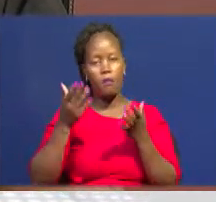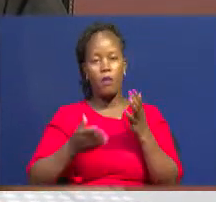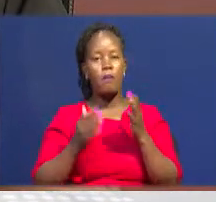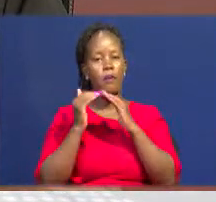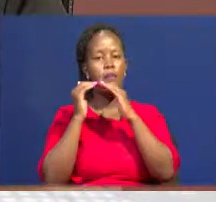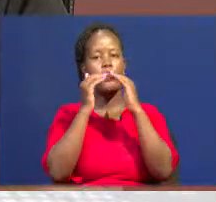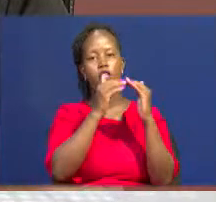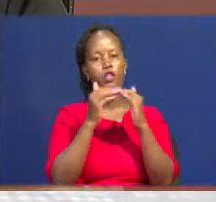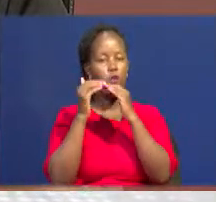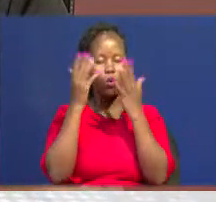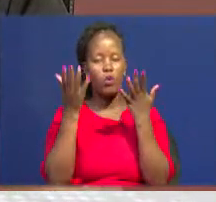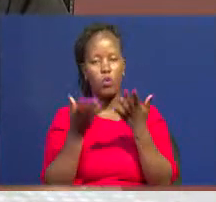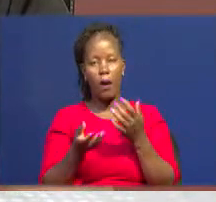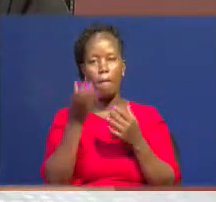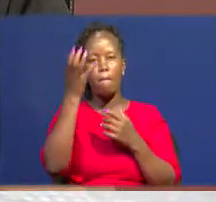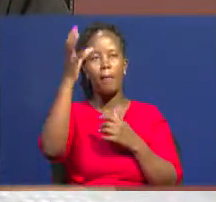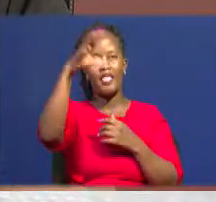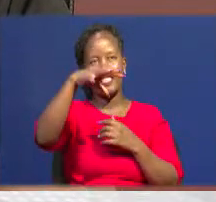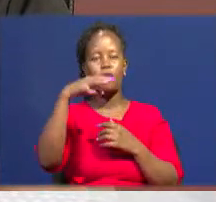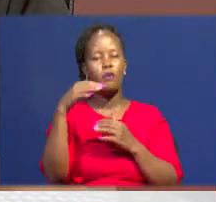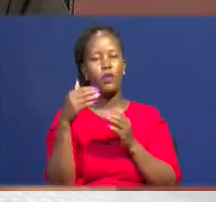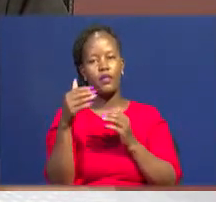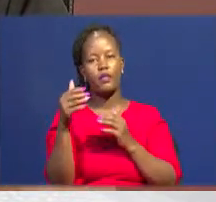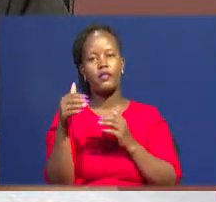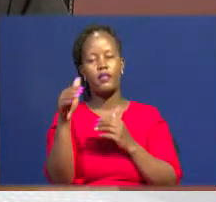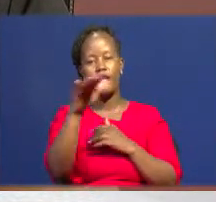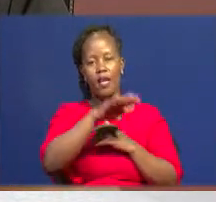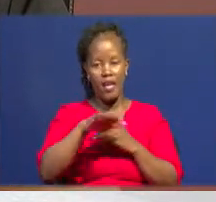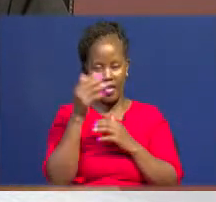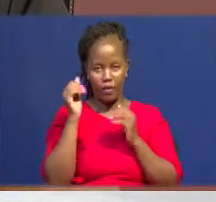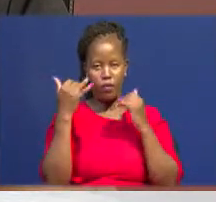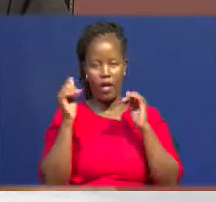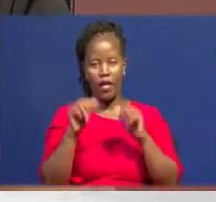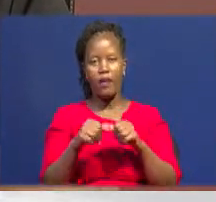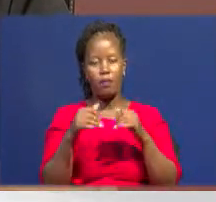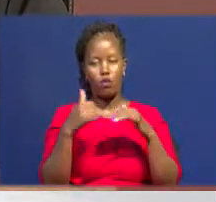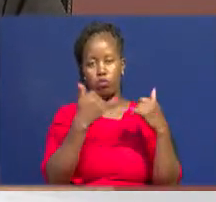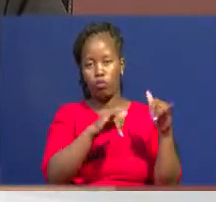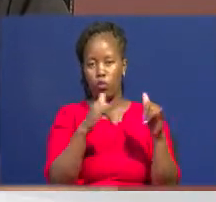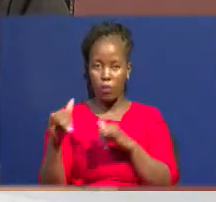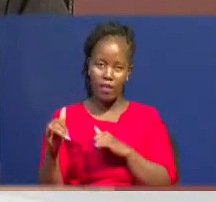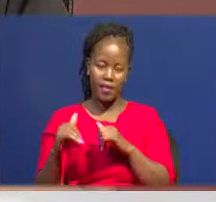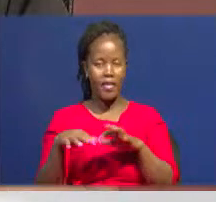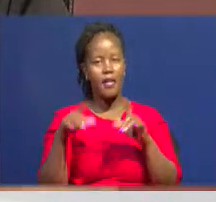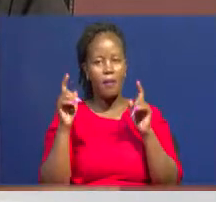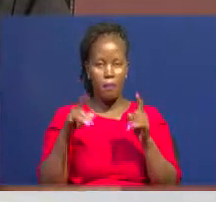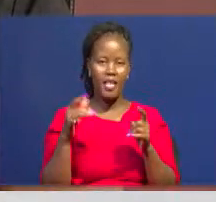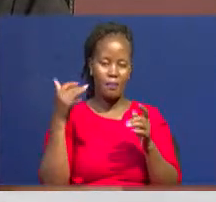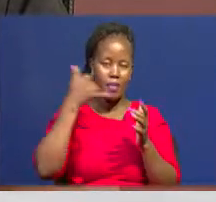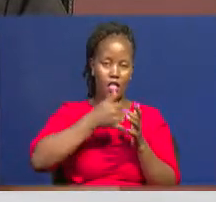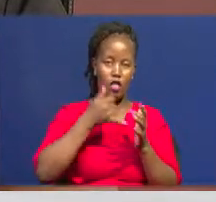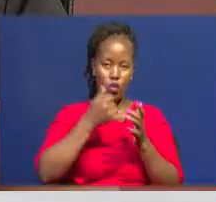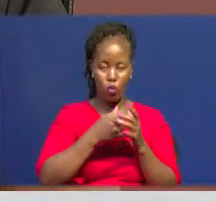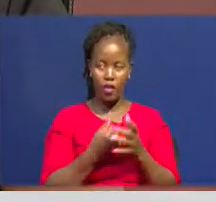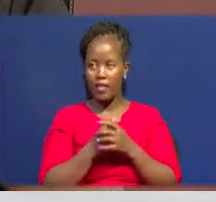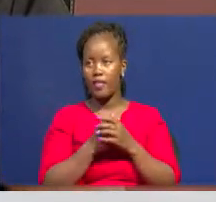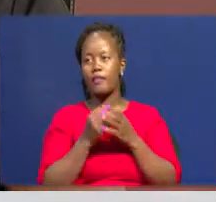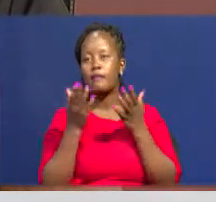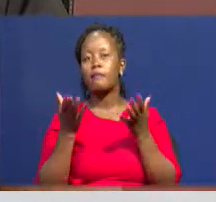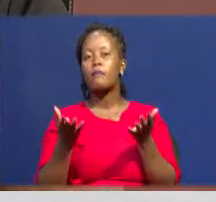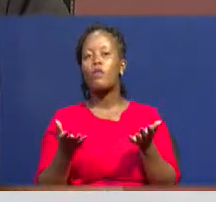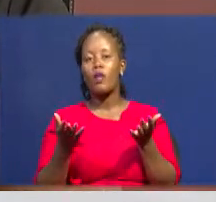to a basketball court or less, and we are able to play. So we need to be included in the beach game. So as you can